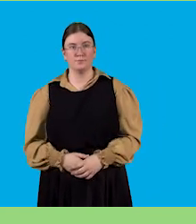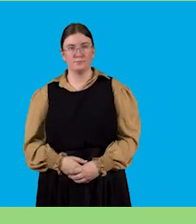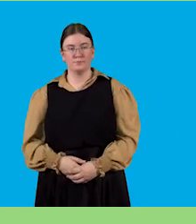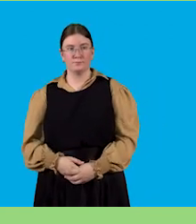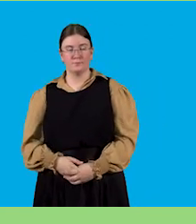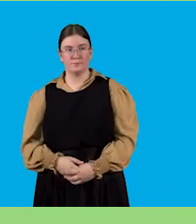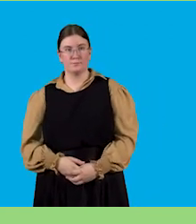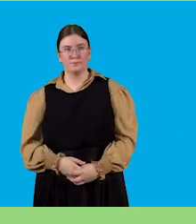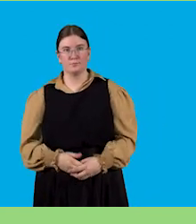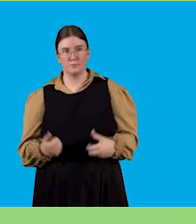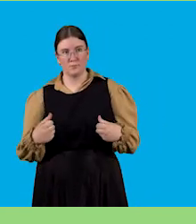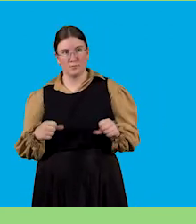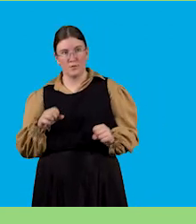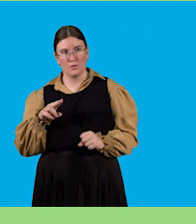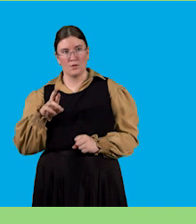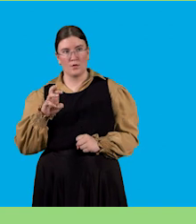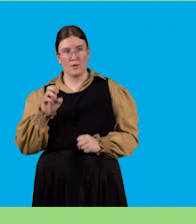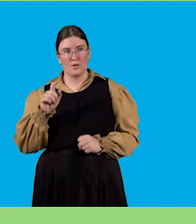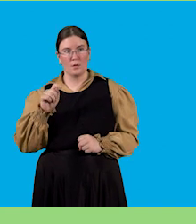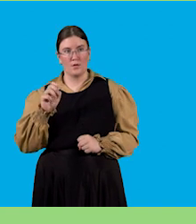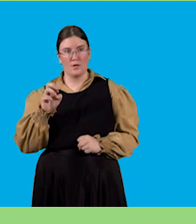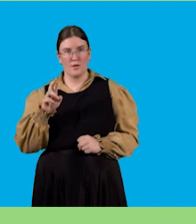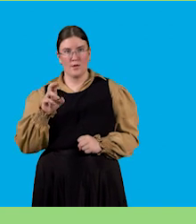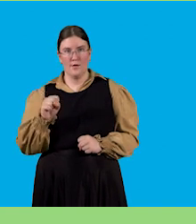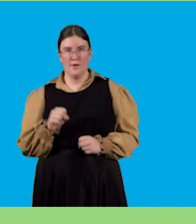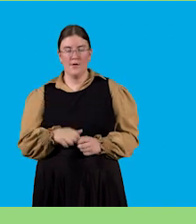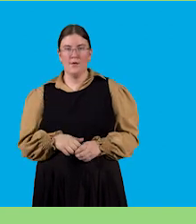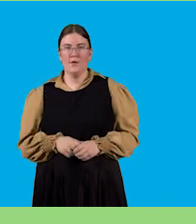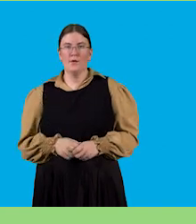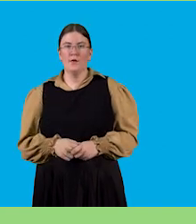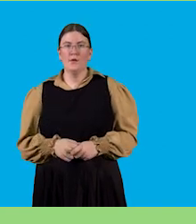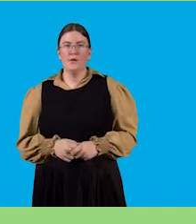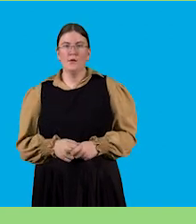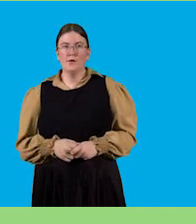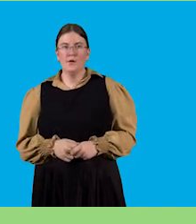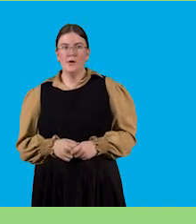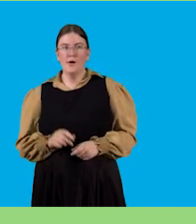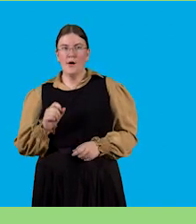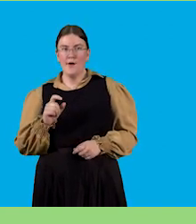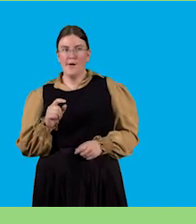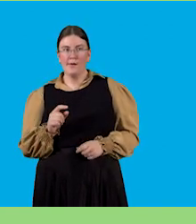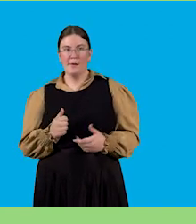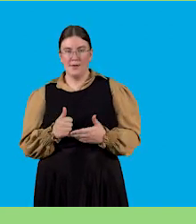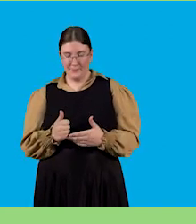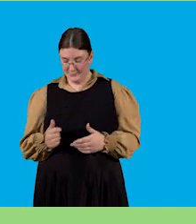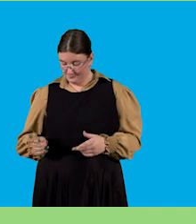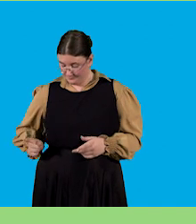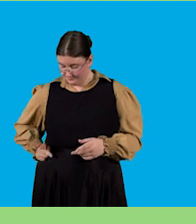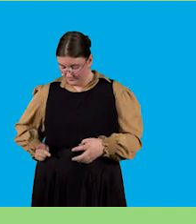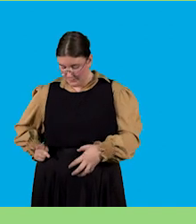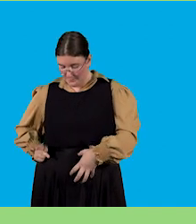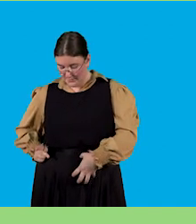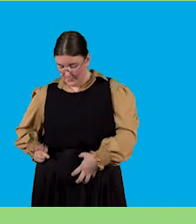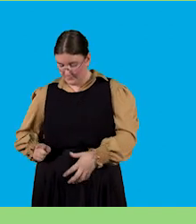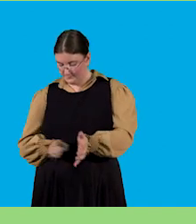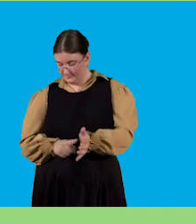kidney. We then have ureters. These transport urine from the